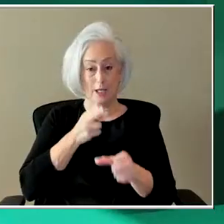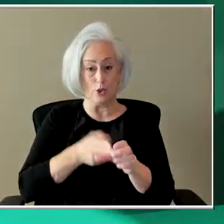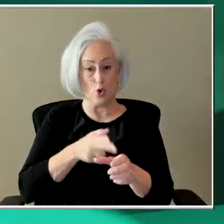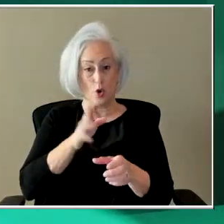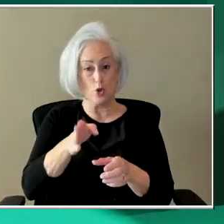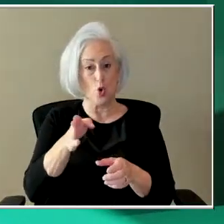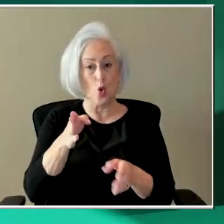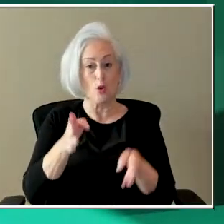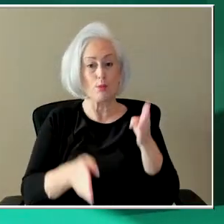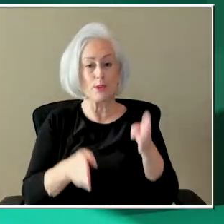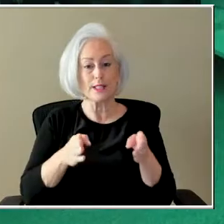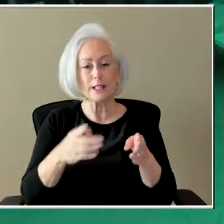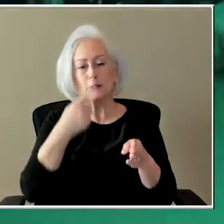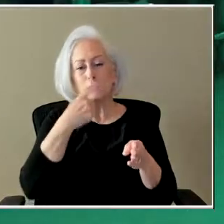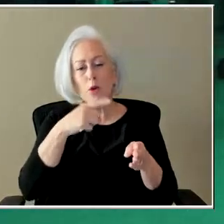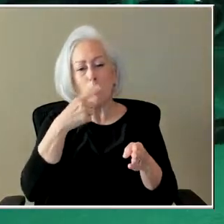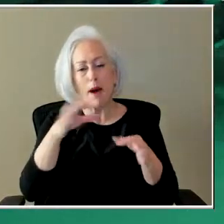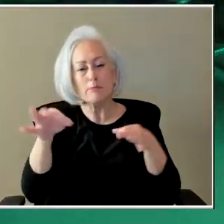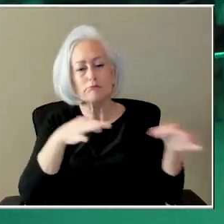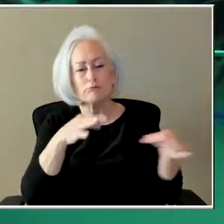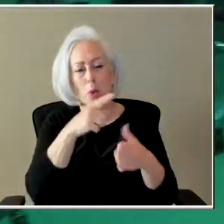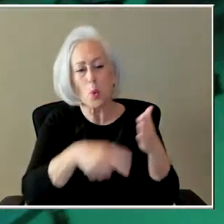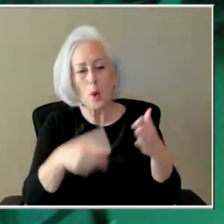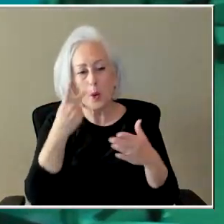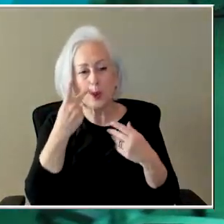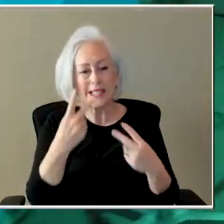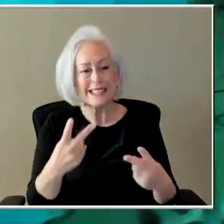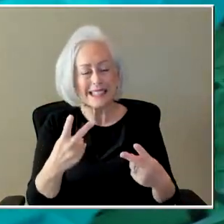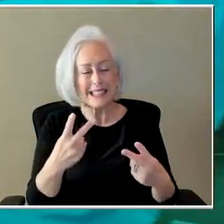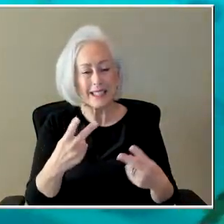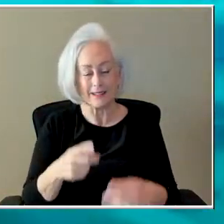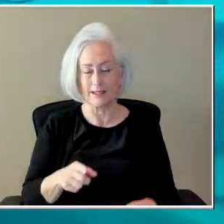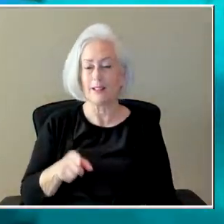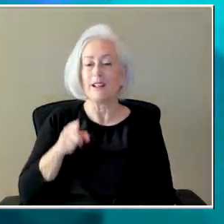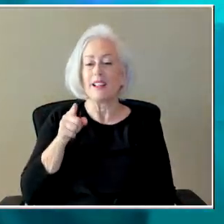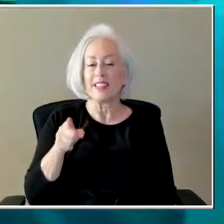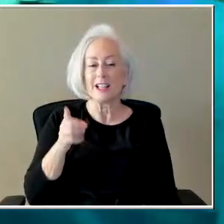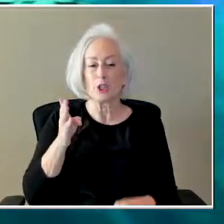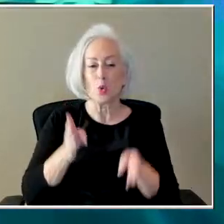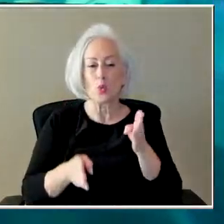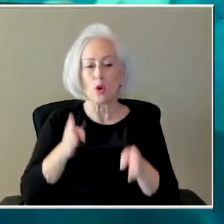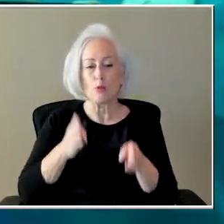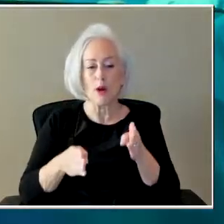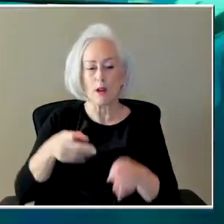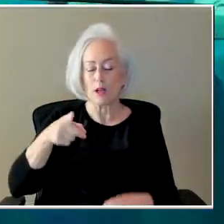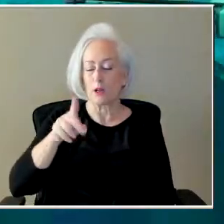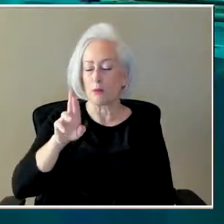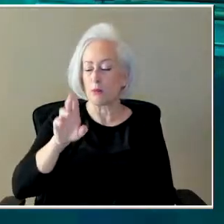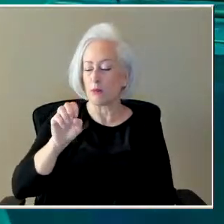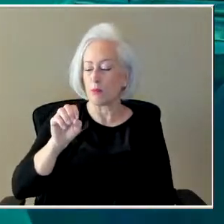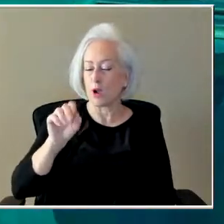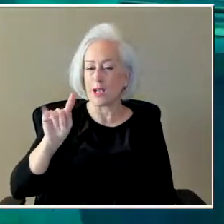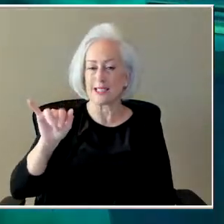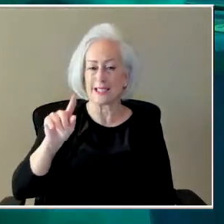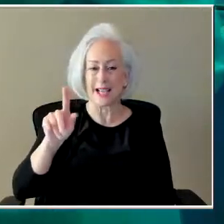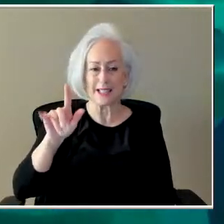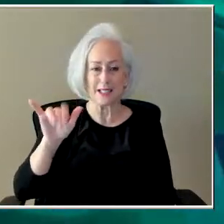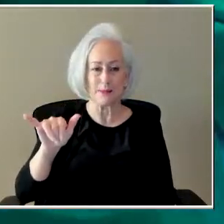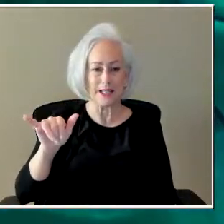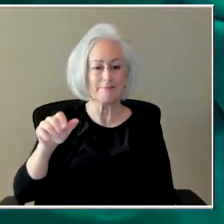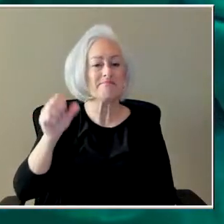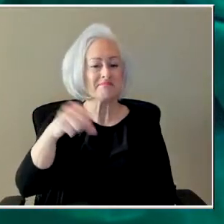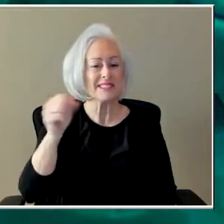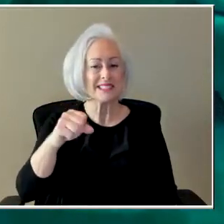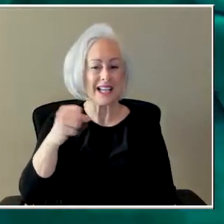here. I think this is us doing a robotic prostatectomy. I don't actually don't remember that well, but yeah, it is. I can see